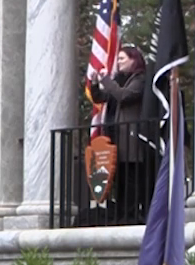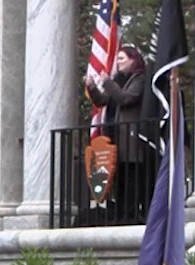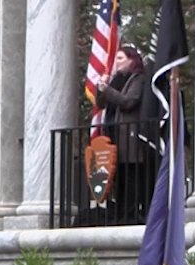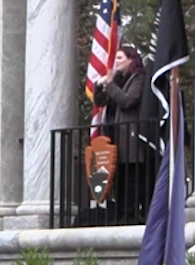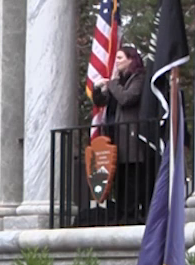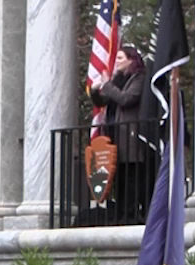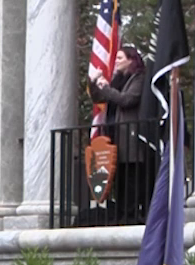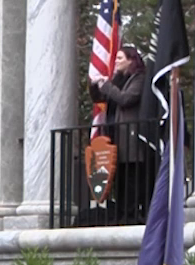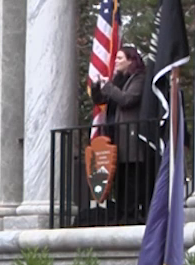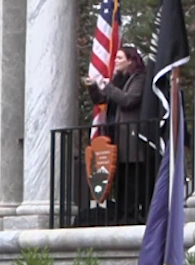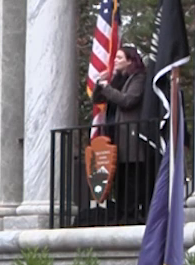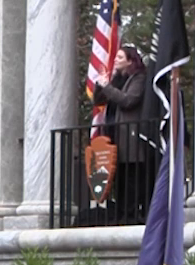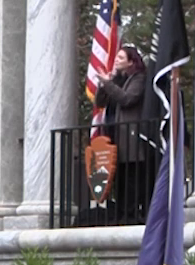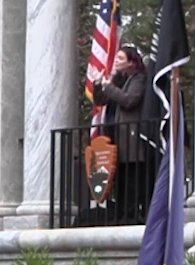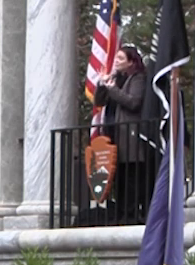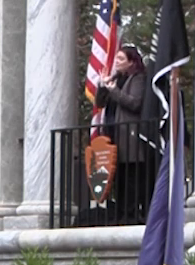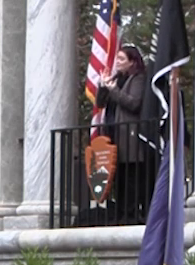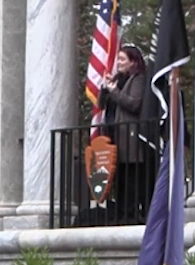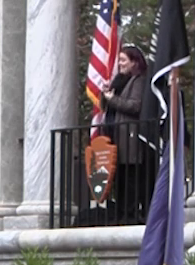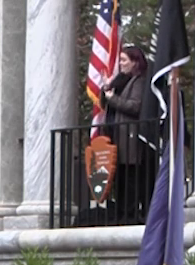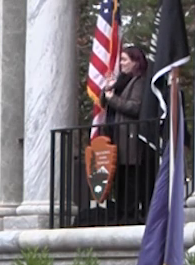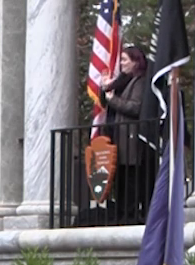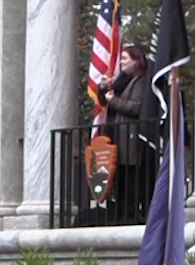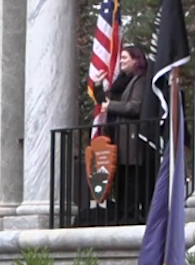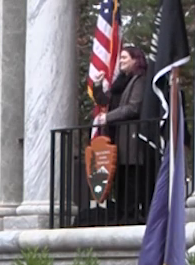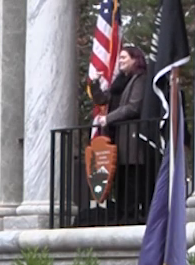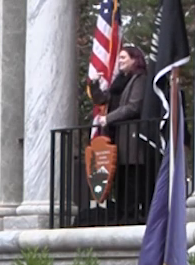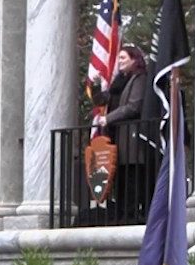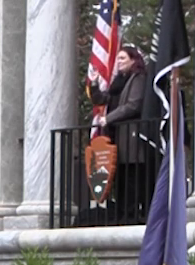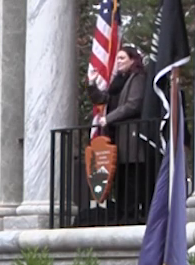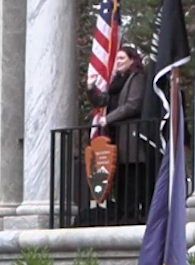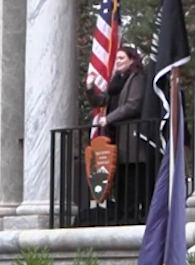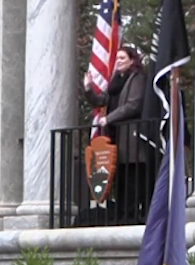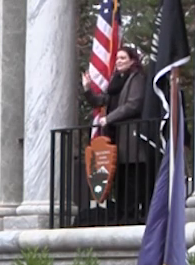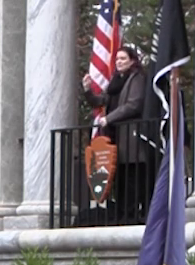have served and are serving in the United States Space Force.